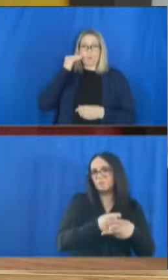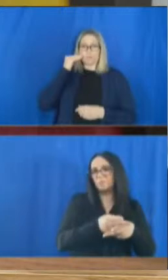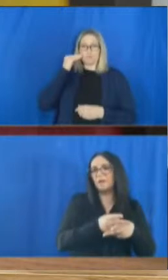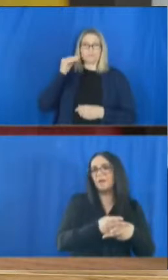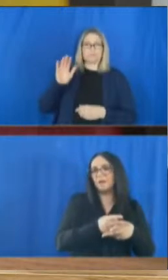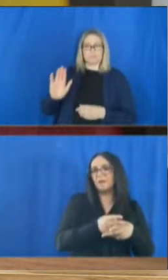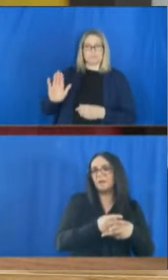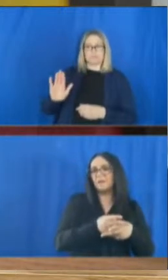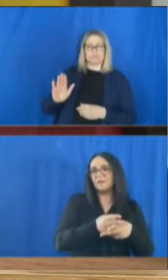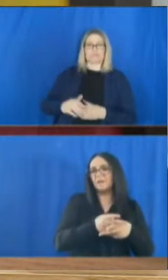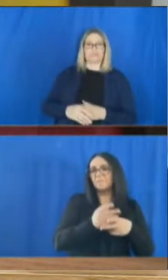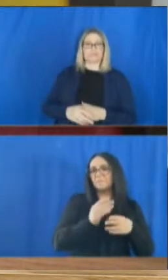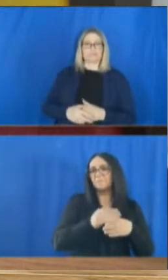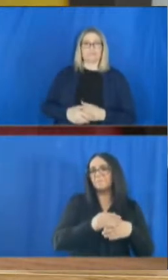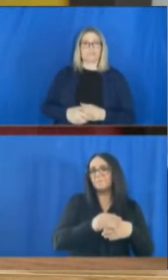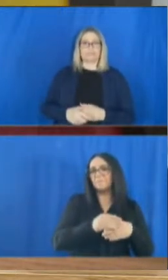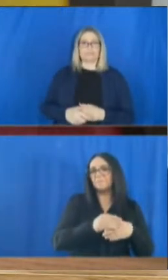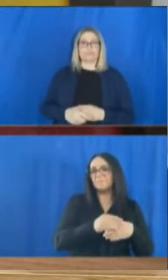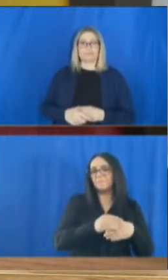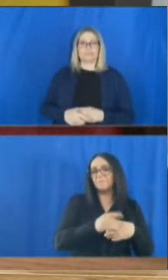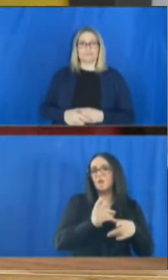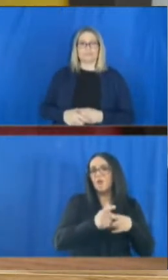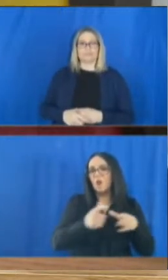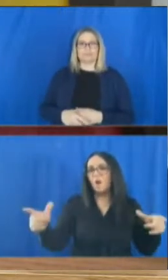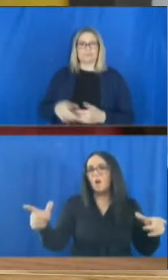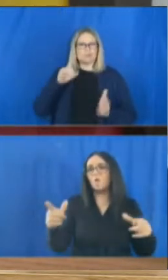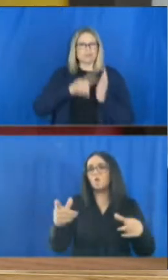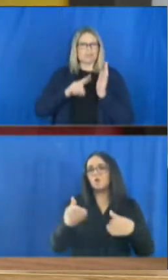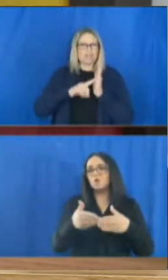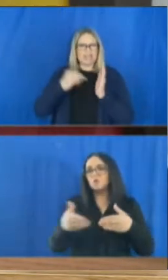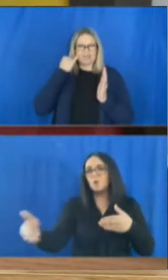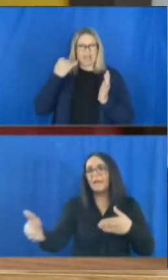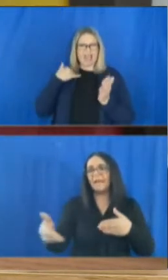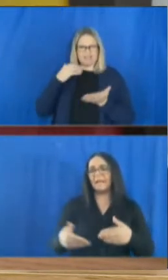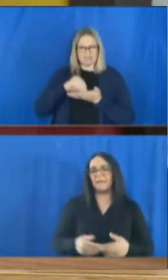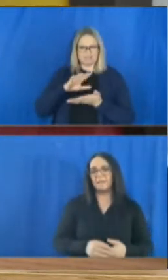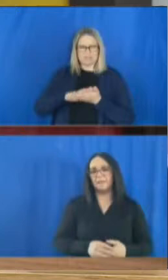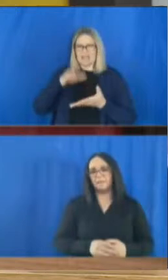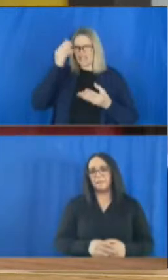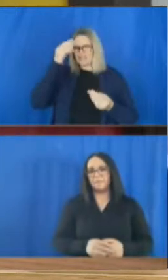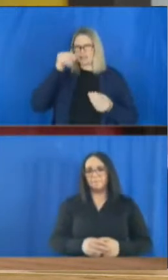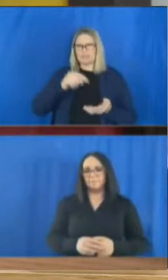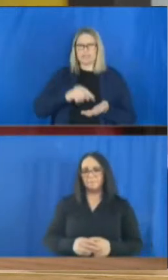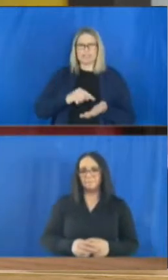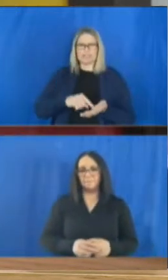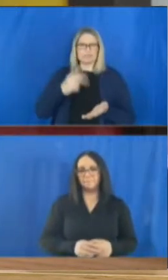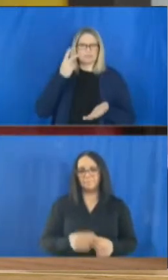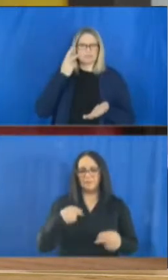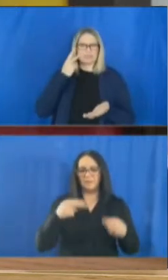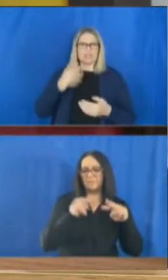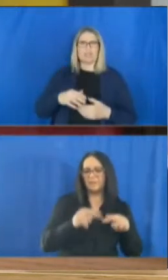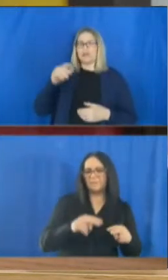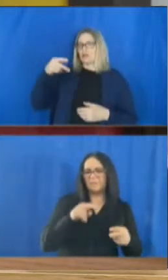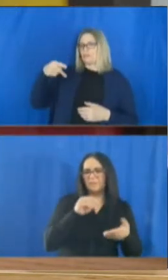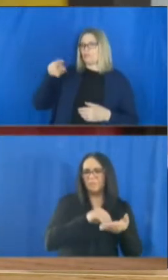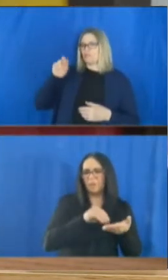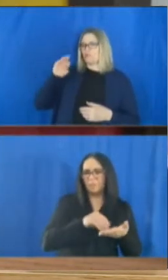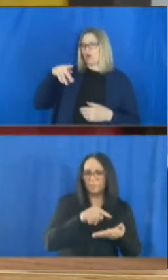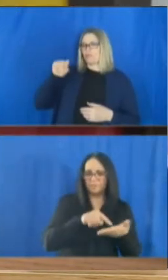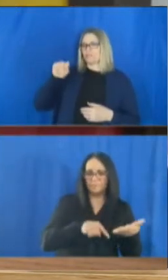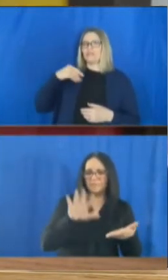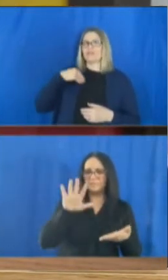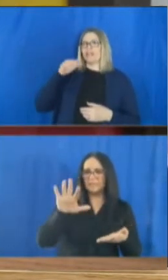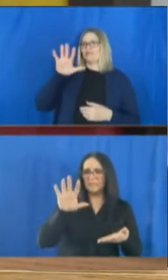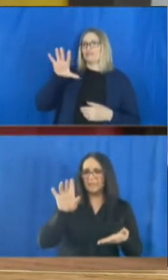is assisting right now, and social development reports 65 active outbreaks. Thank you. Vicky Hogarth with CHCO